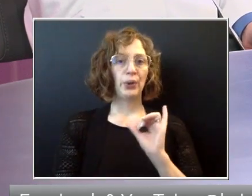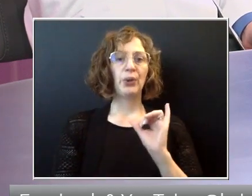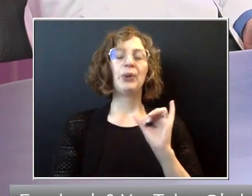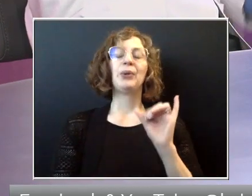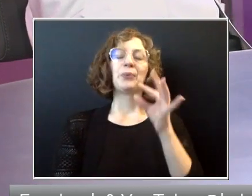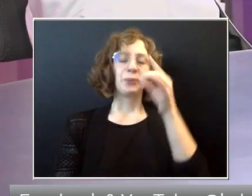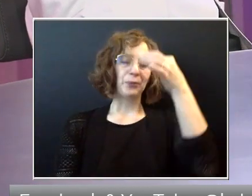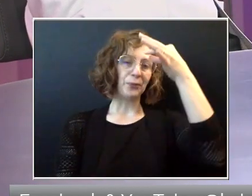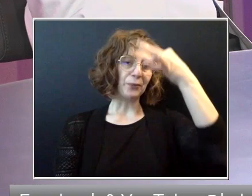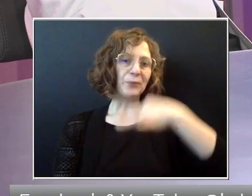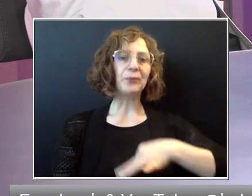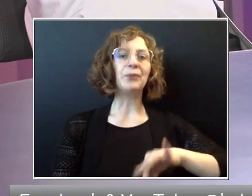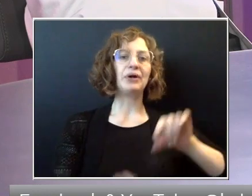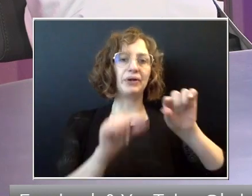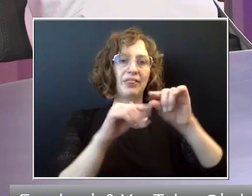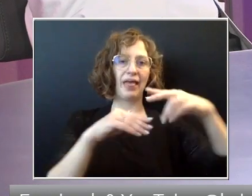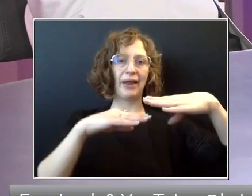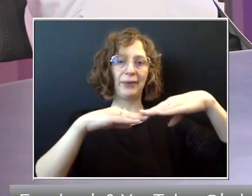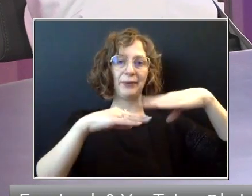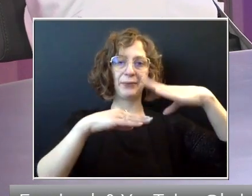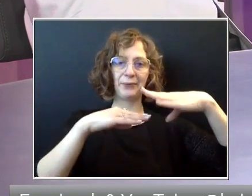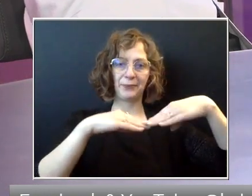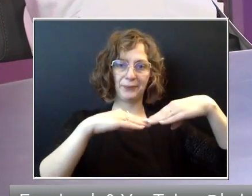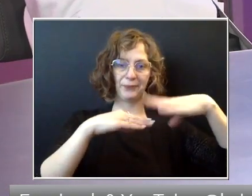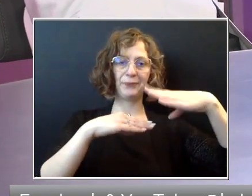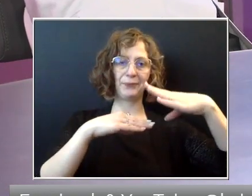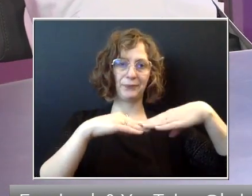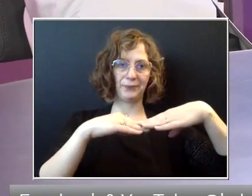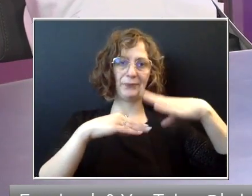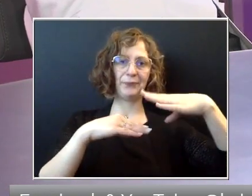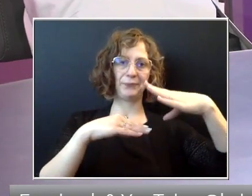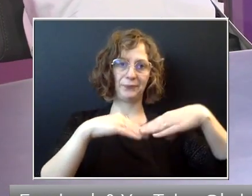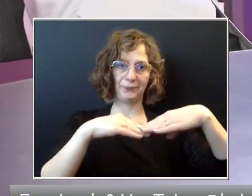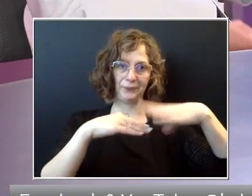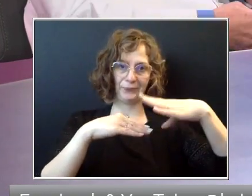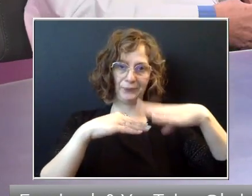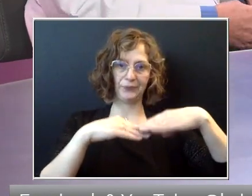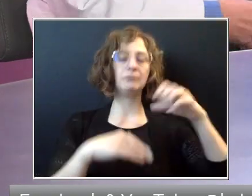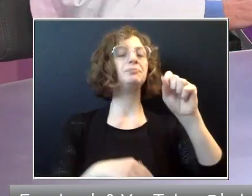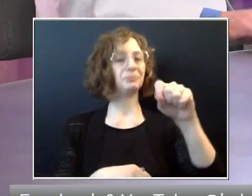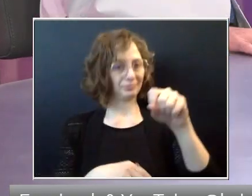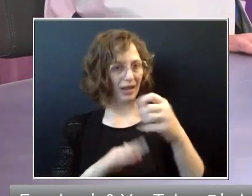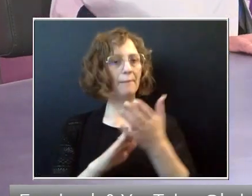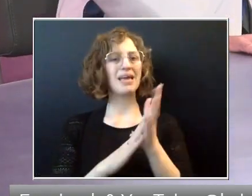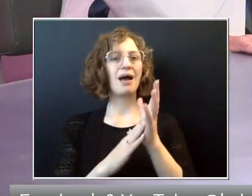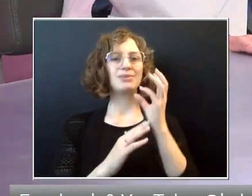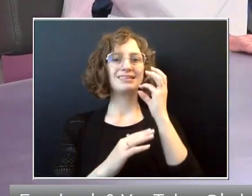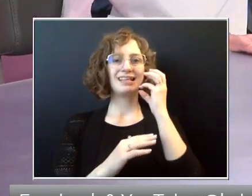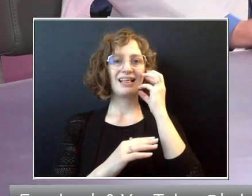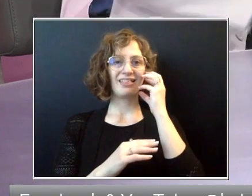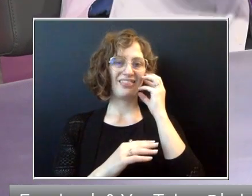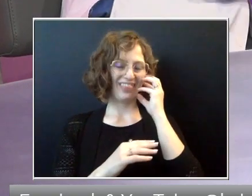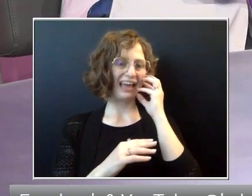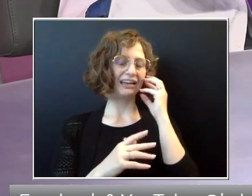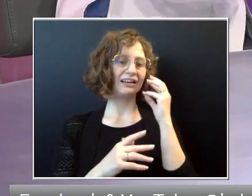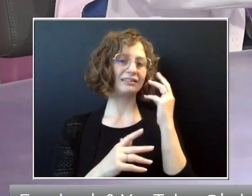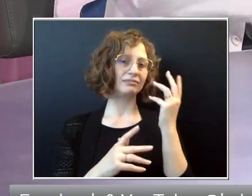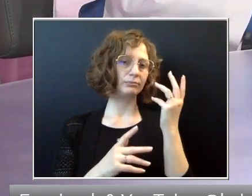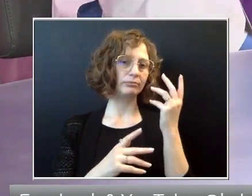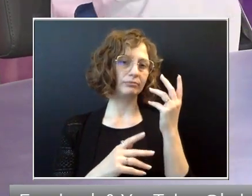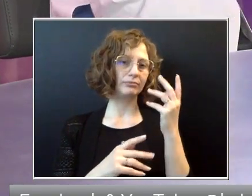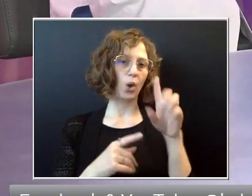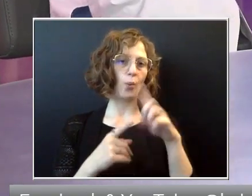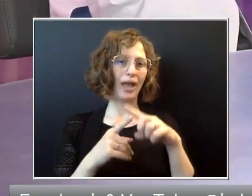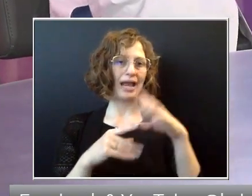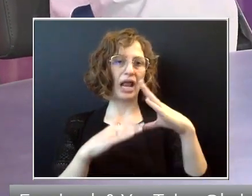That flap that keeps coming. Again, it thickens as the heart contracts. That's normal. So you see it when the heart is